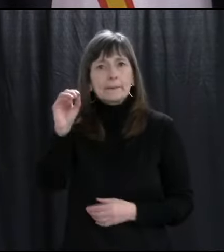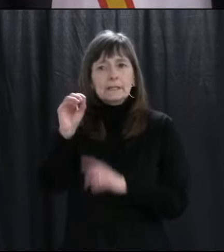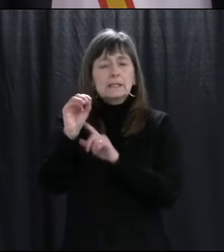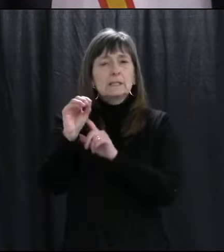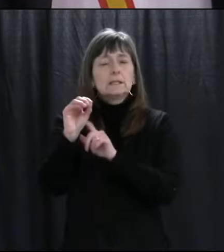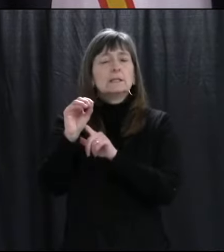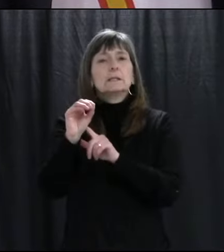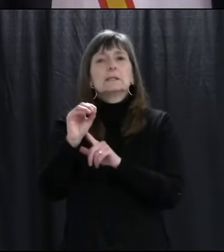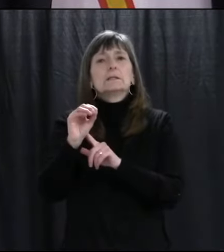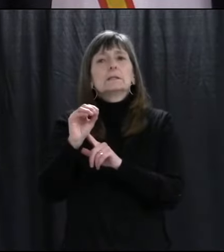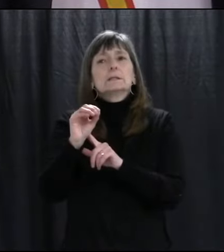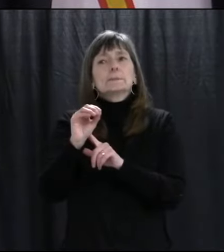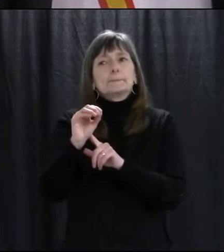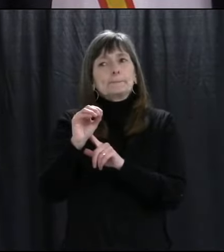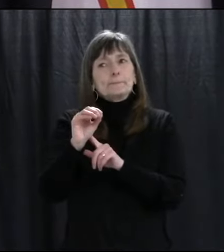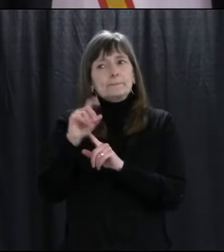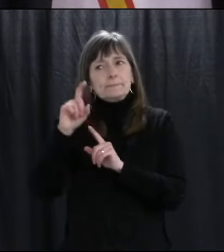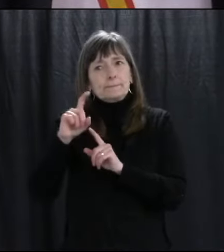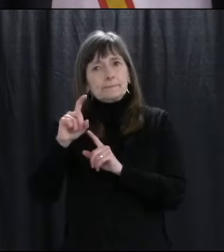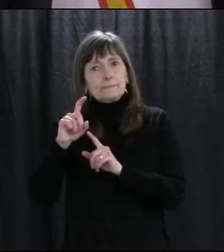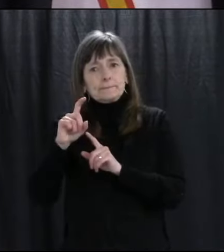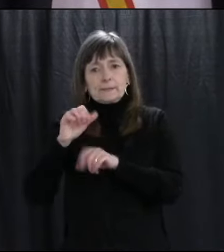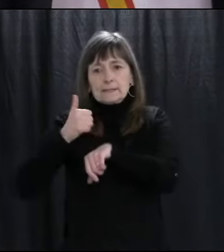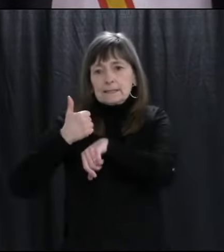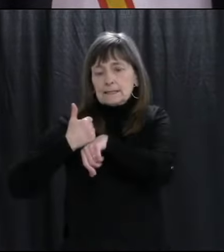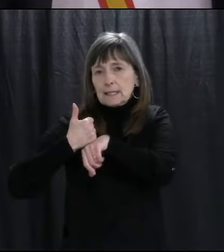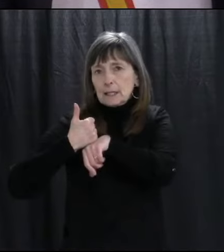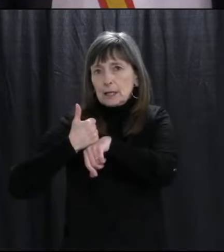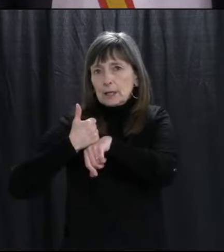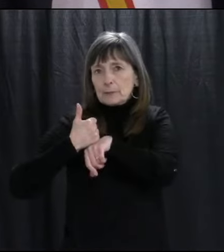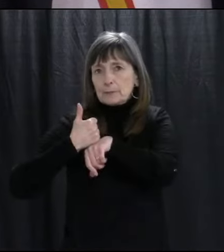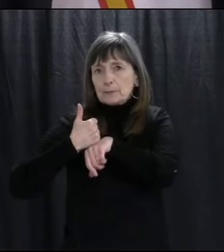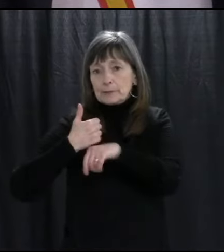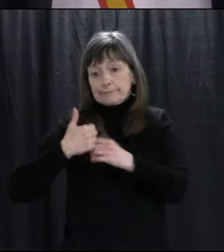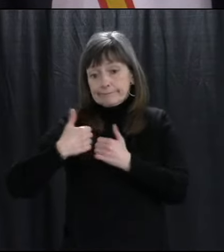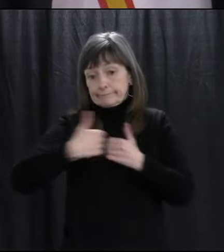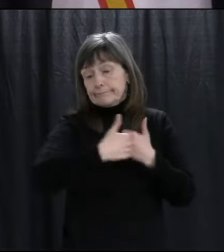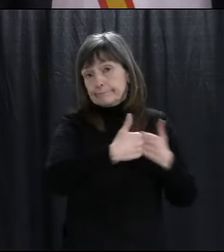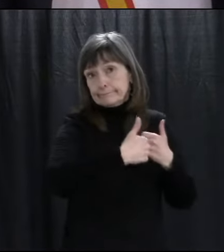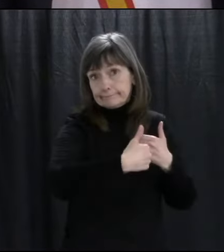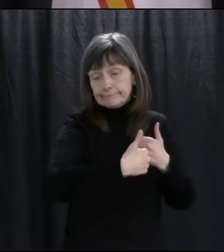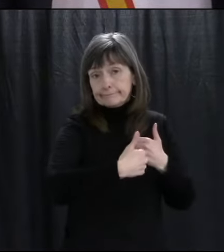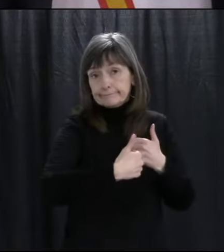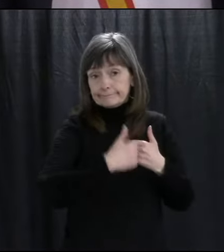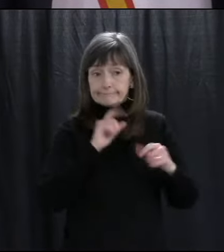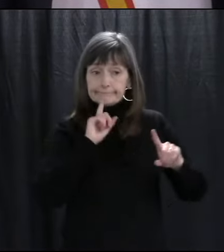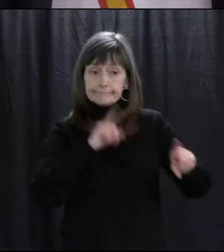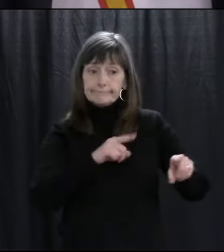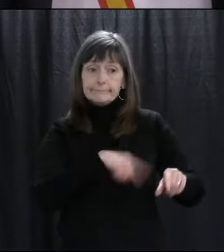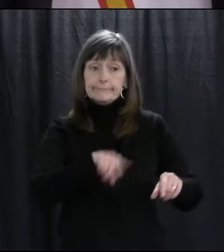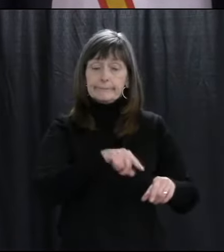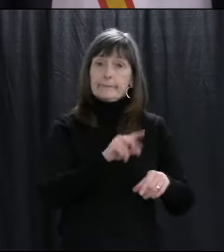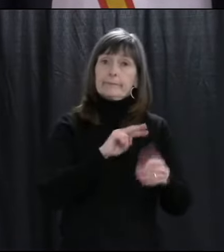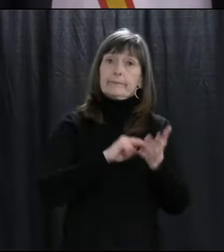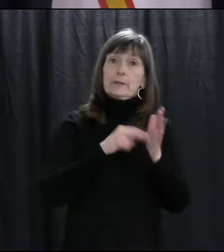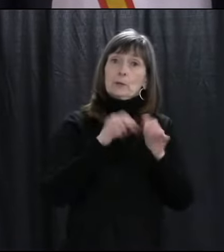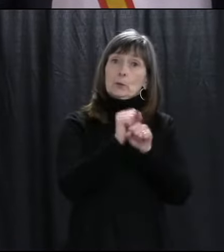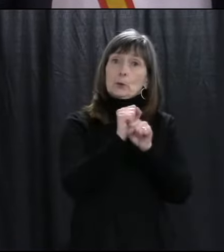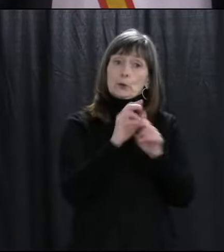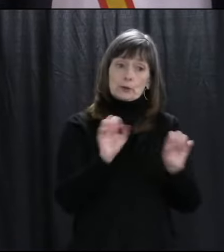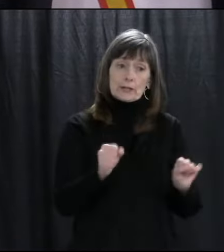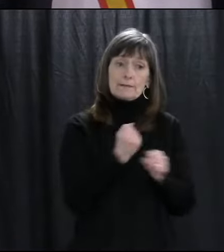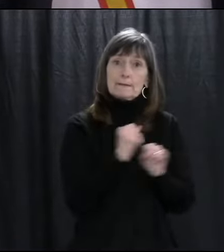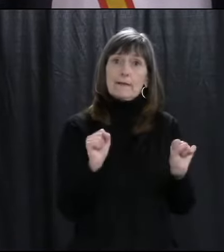try to, or that they put in place the principles of social distancing to ensure that their workers could work